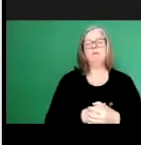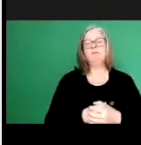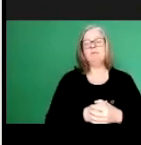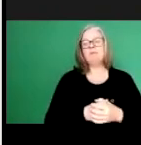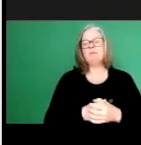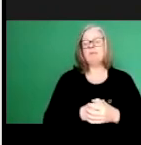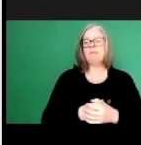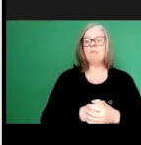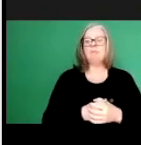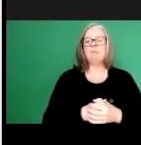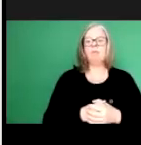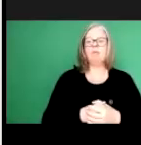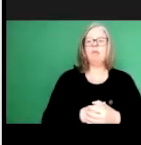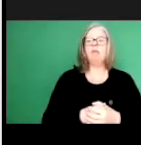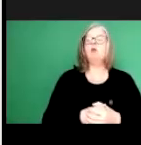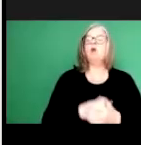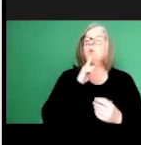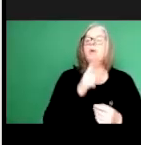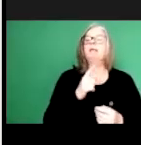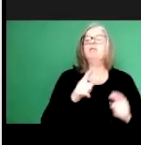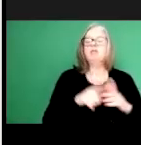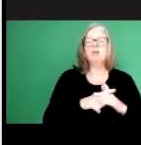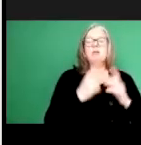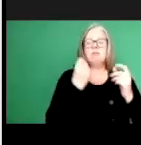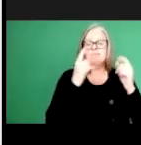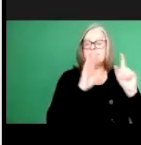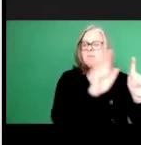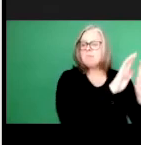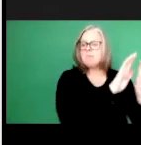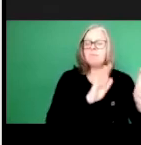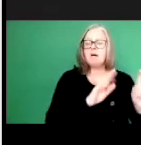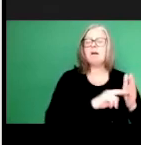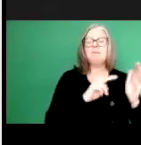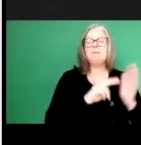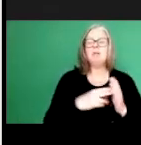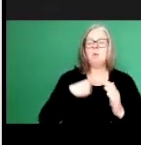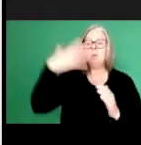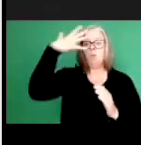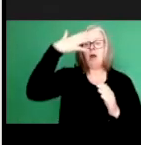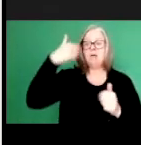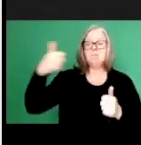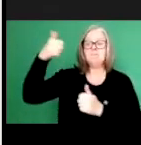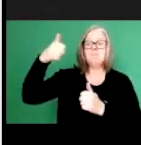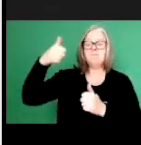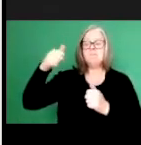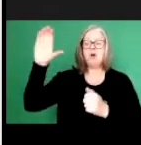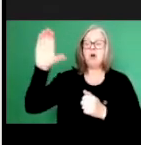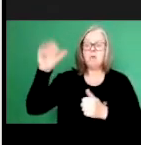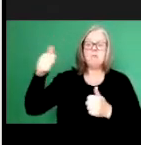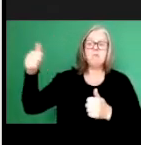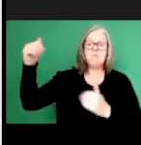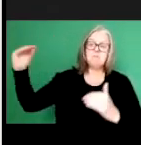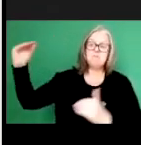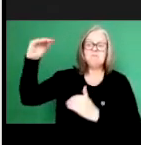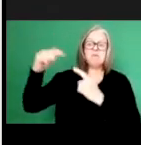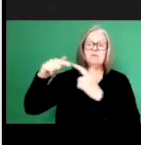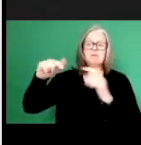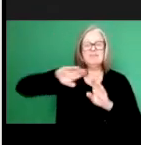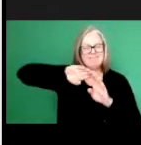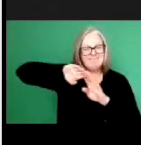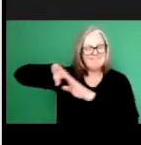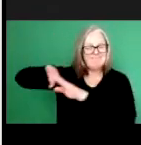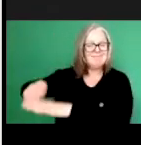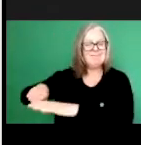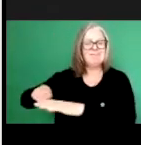Feeling for others lead us away from this death cult of whiteness, carbon addiction, and capitalism. And this empathy is in too far short a supply